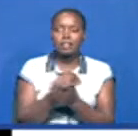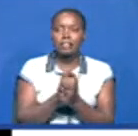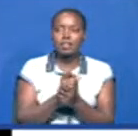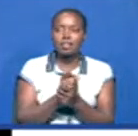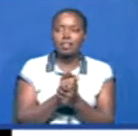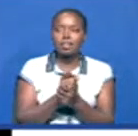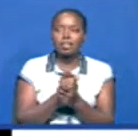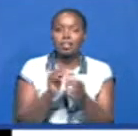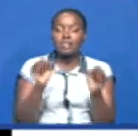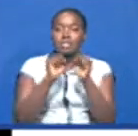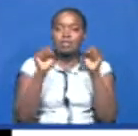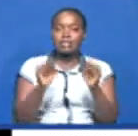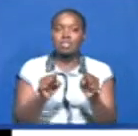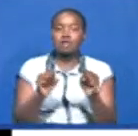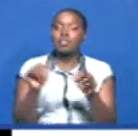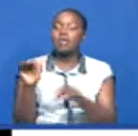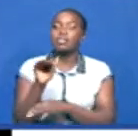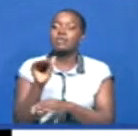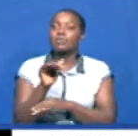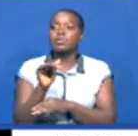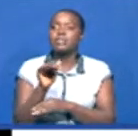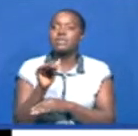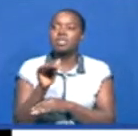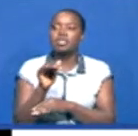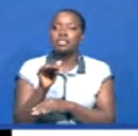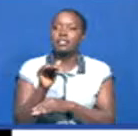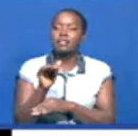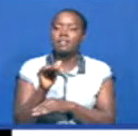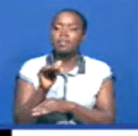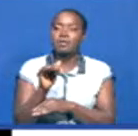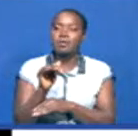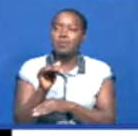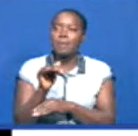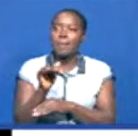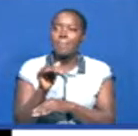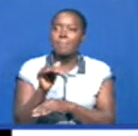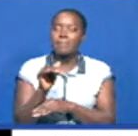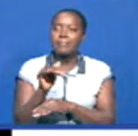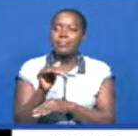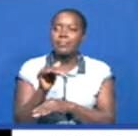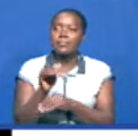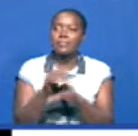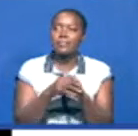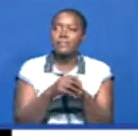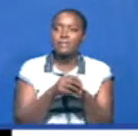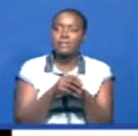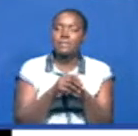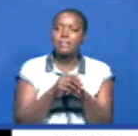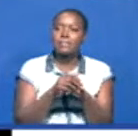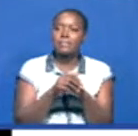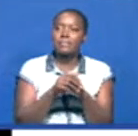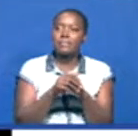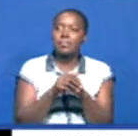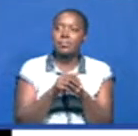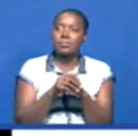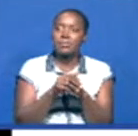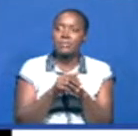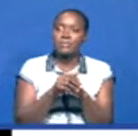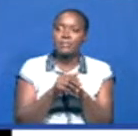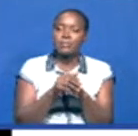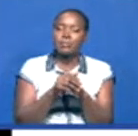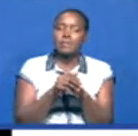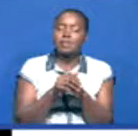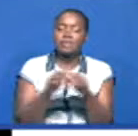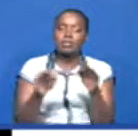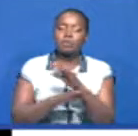system. And I want to request the executive table, led by the head of public, the deputy head of